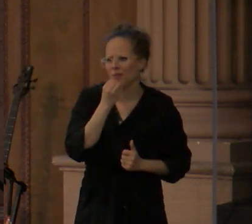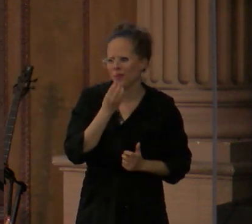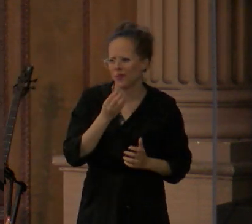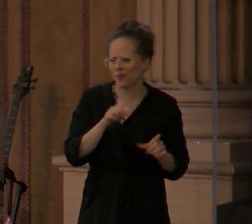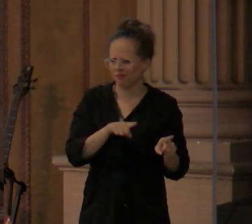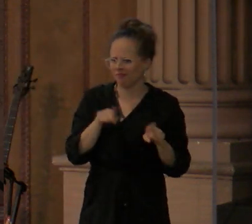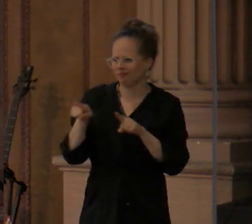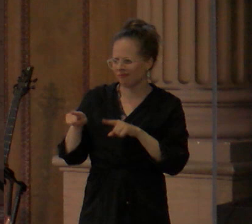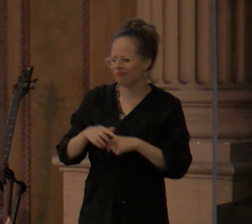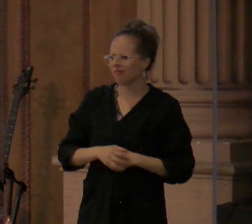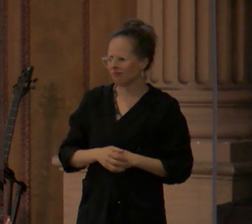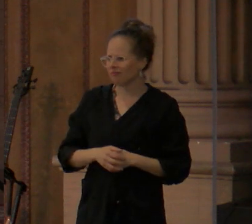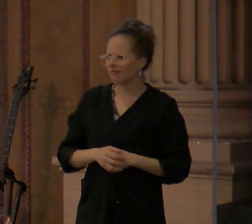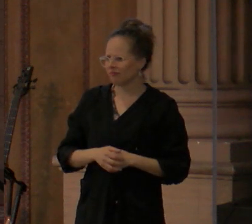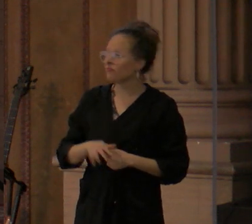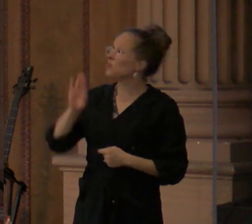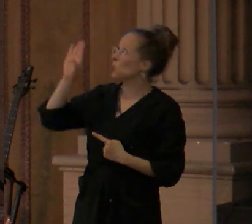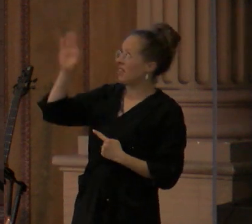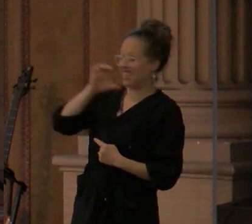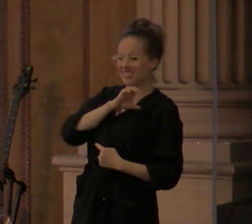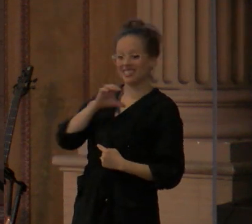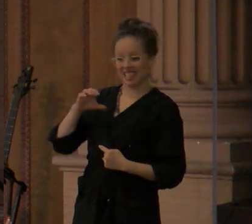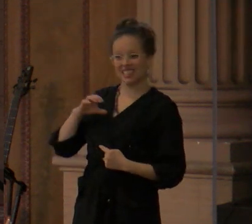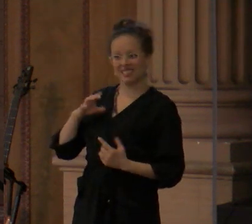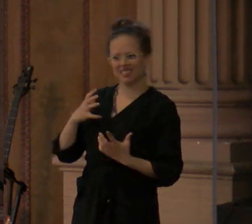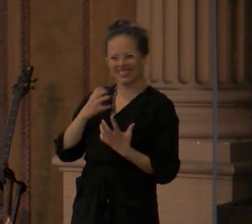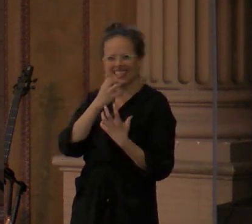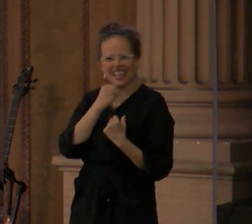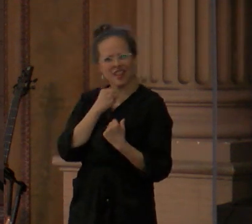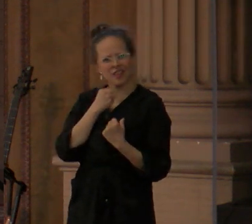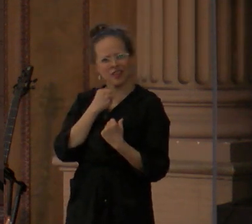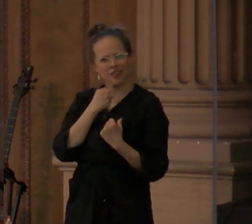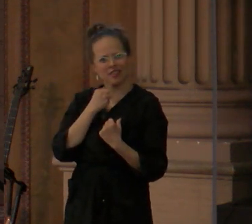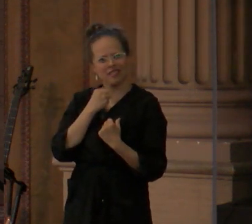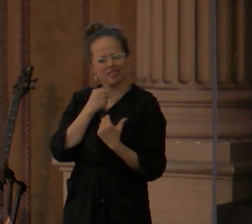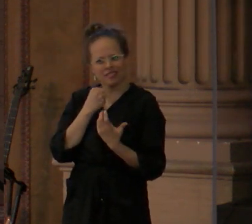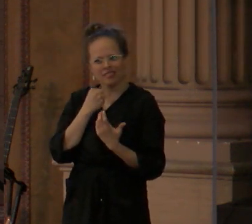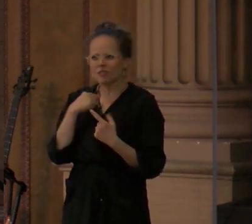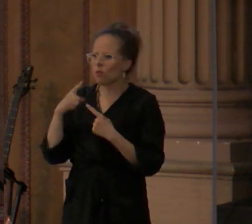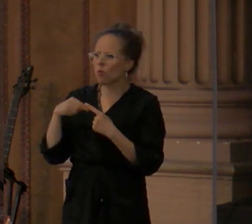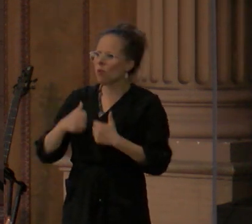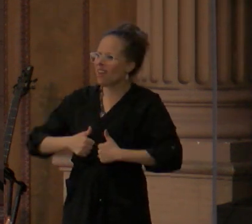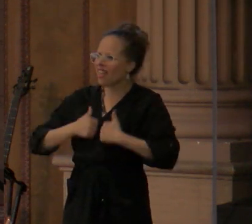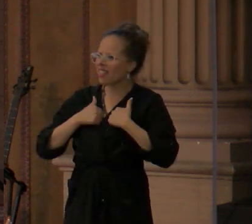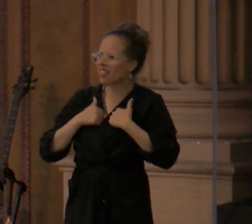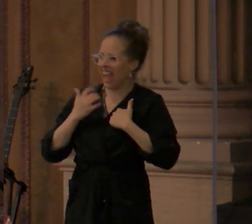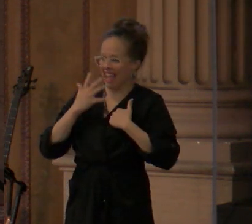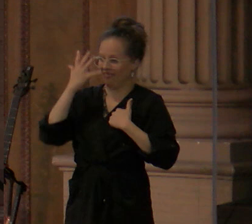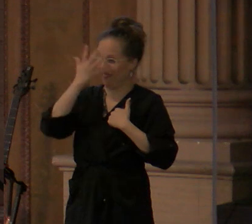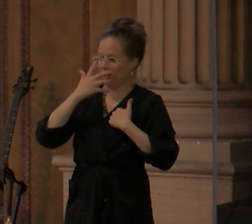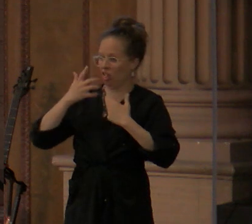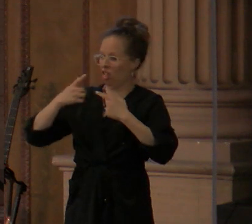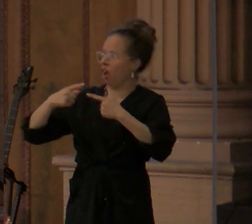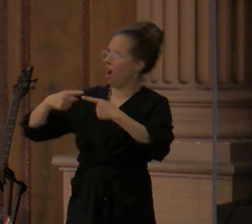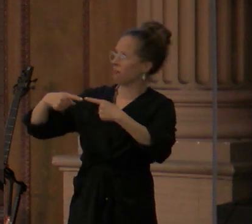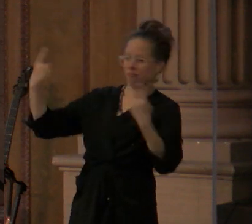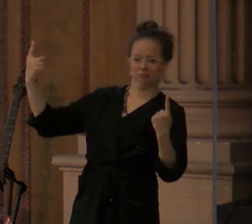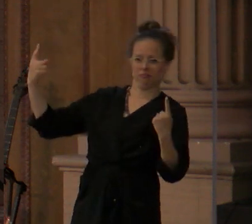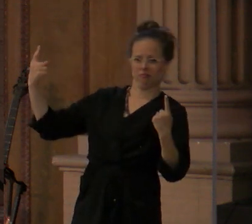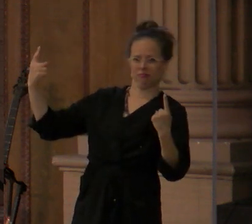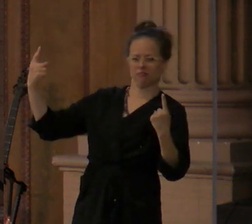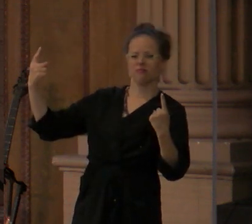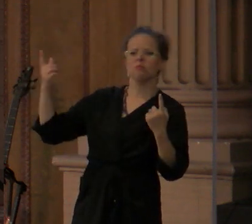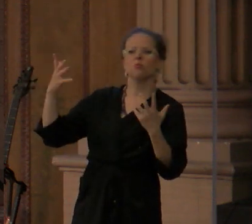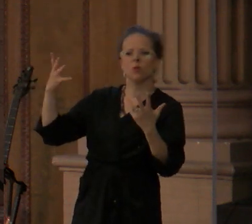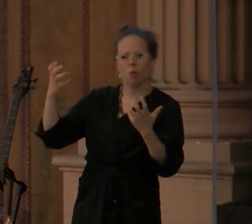So citizens of the kingdom care when our lives look like they are so far from being conformed to the pattern that Jesus gives to us